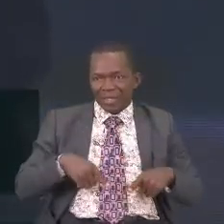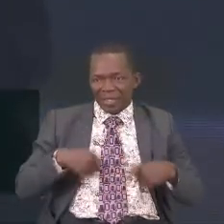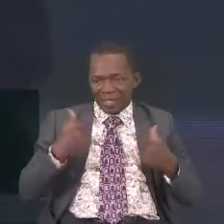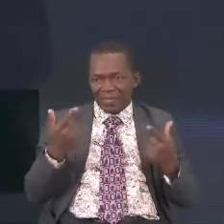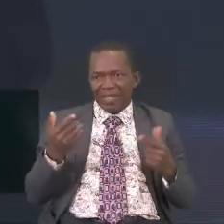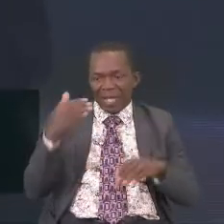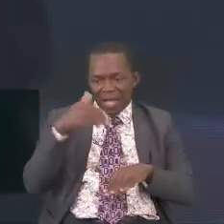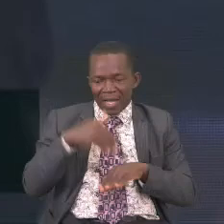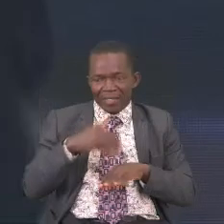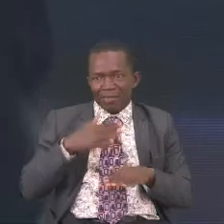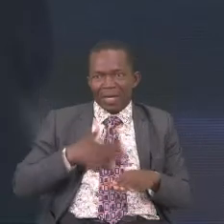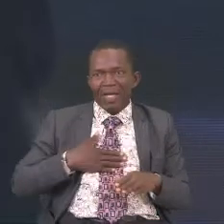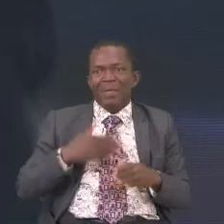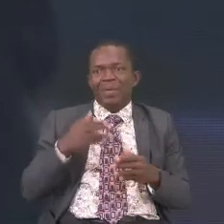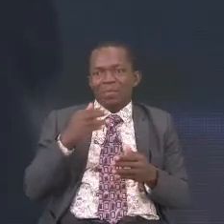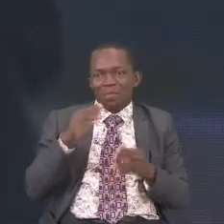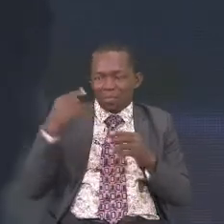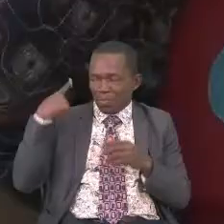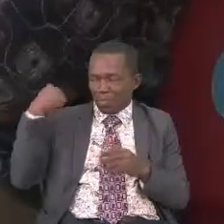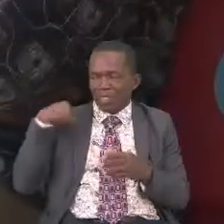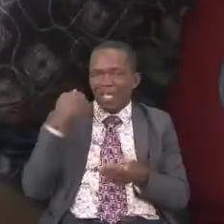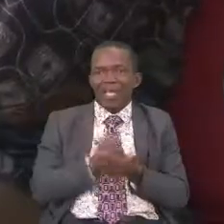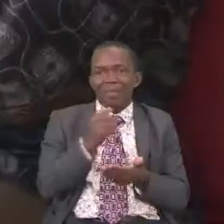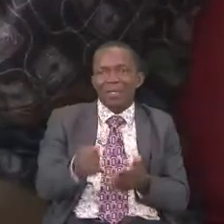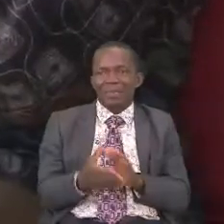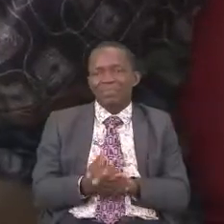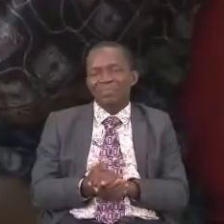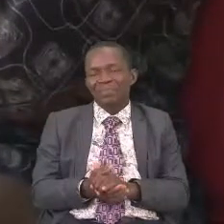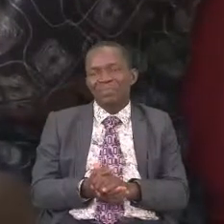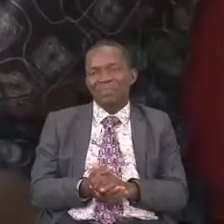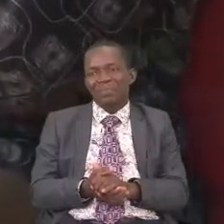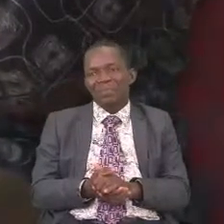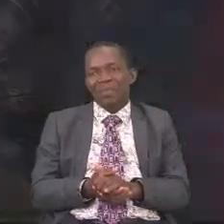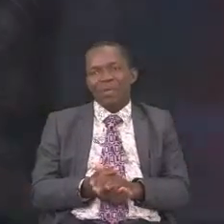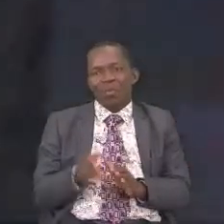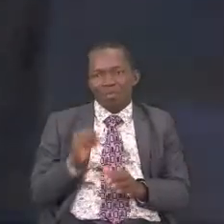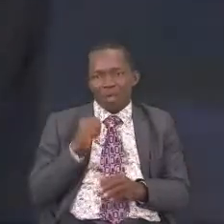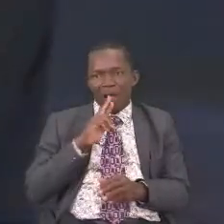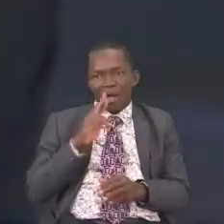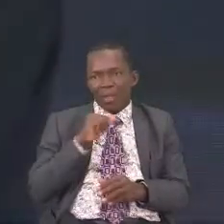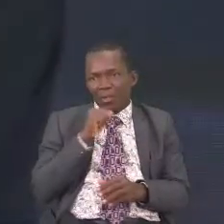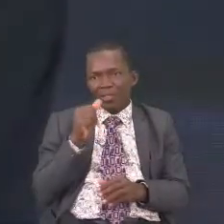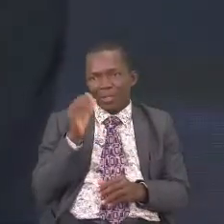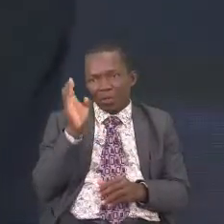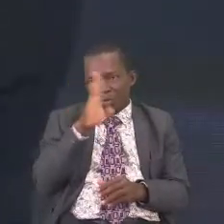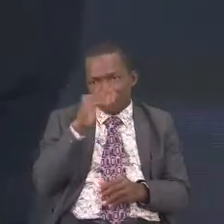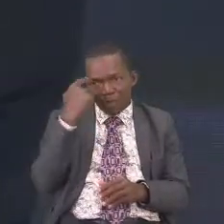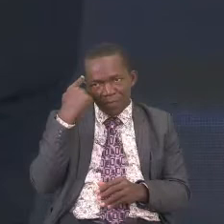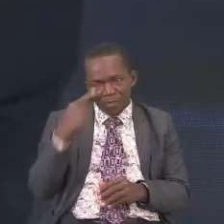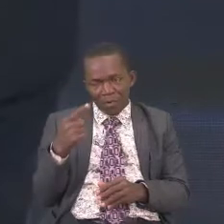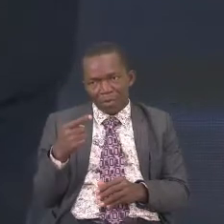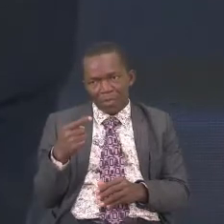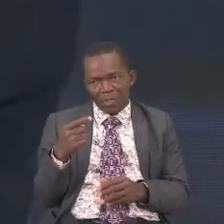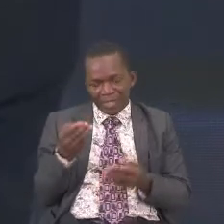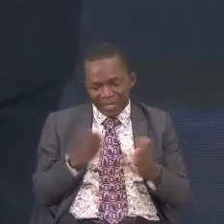post. Please say amen to that. You know, we're not looking for death, die in our post.